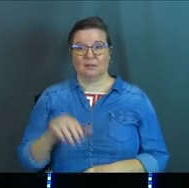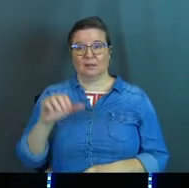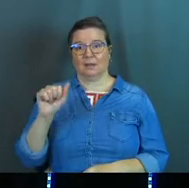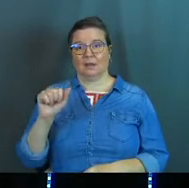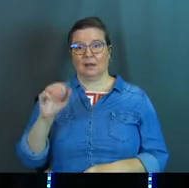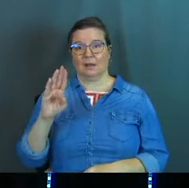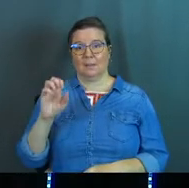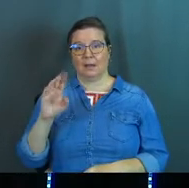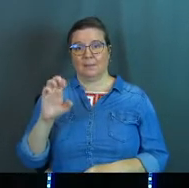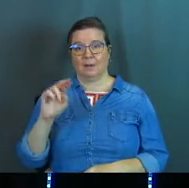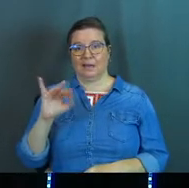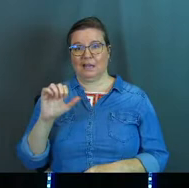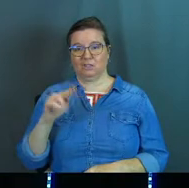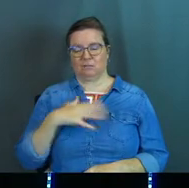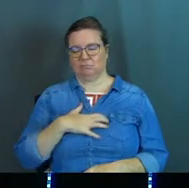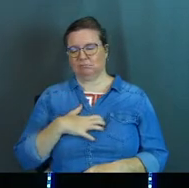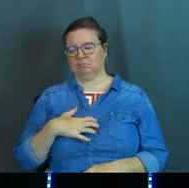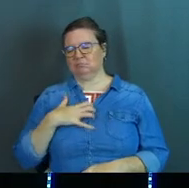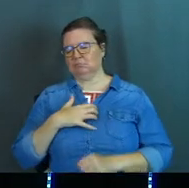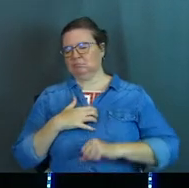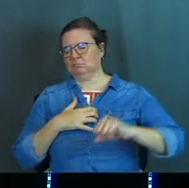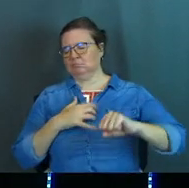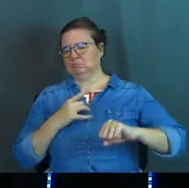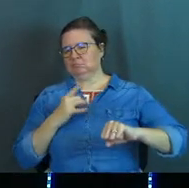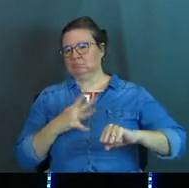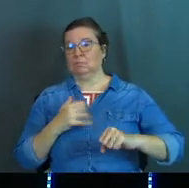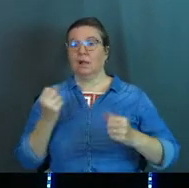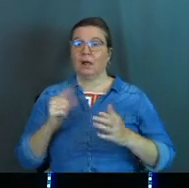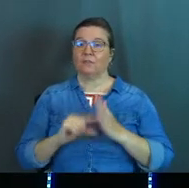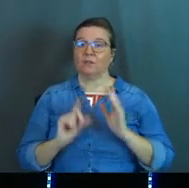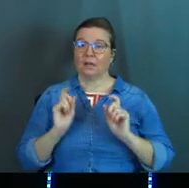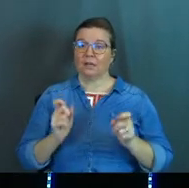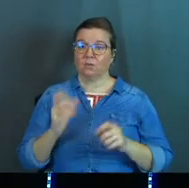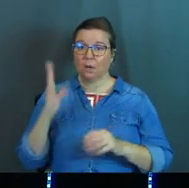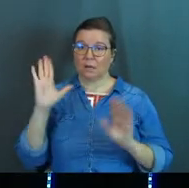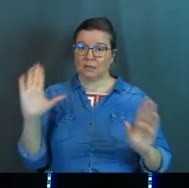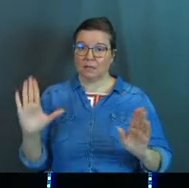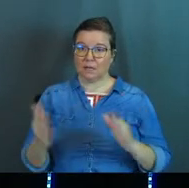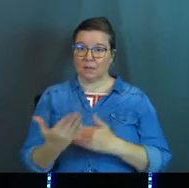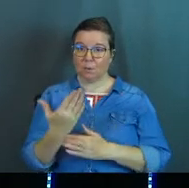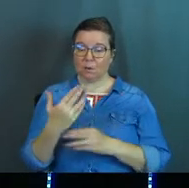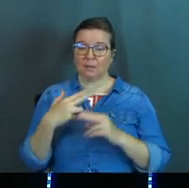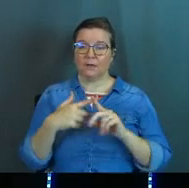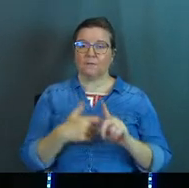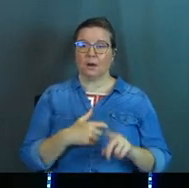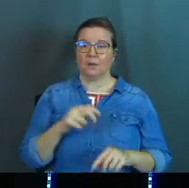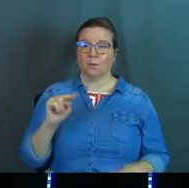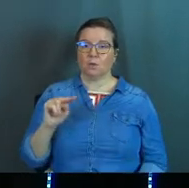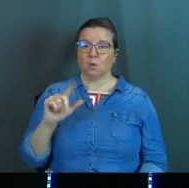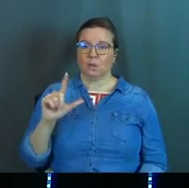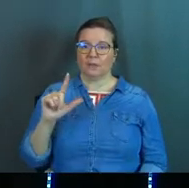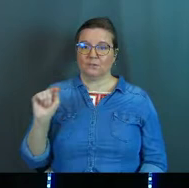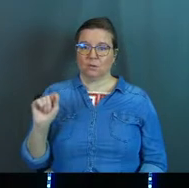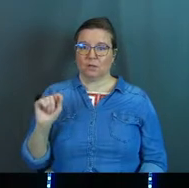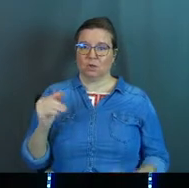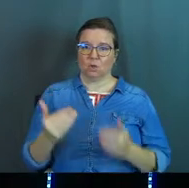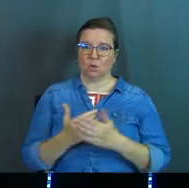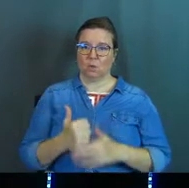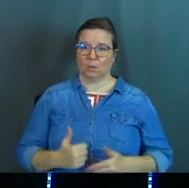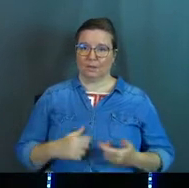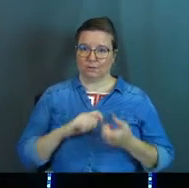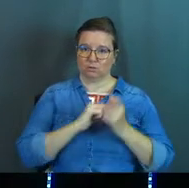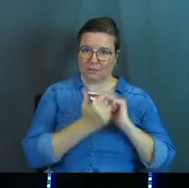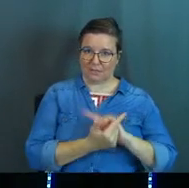Abomination. Now, a lot of the verses that I give to you guys on a Sunday morning is from the New Living Translation, which is a very modern